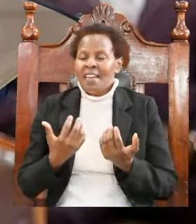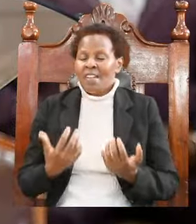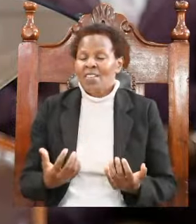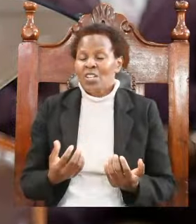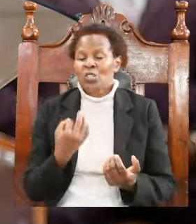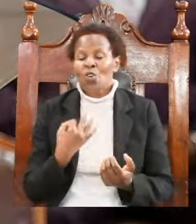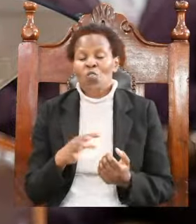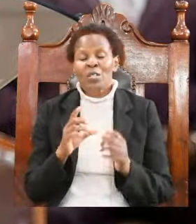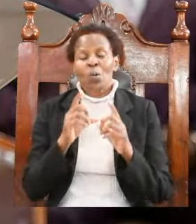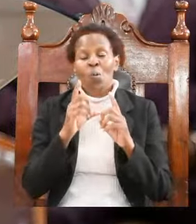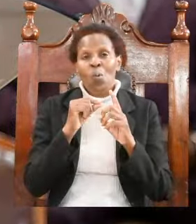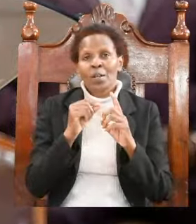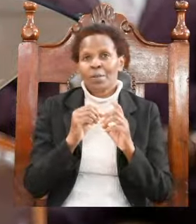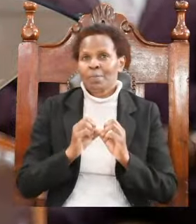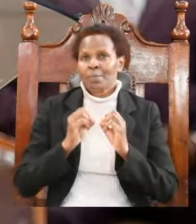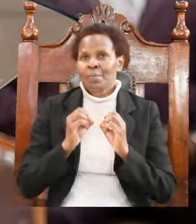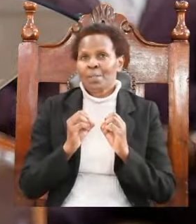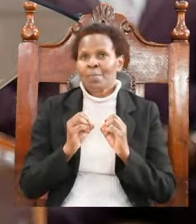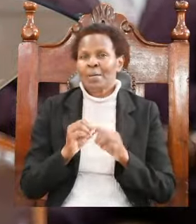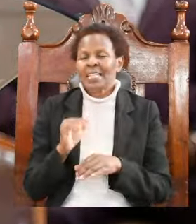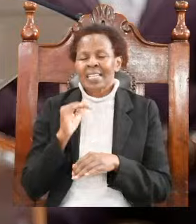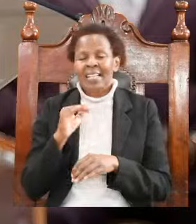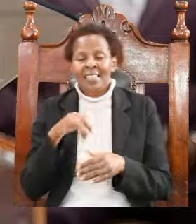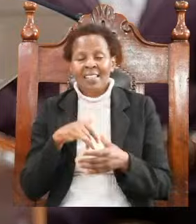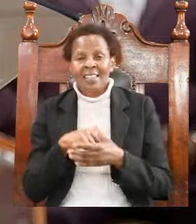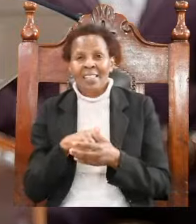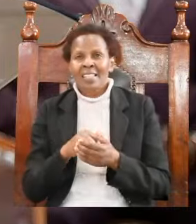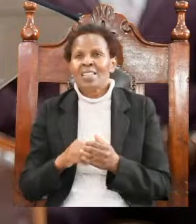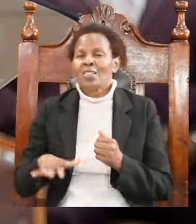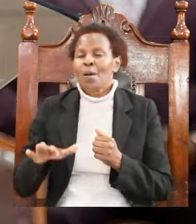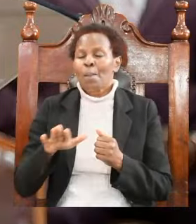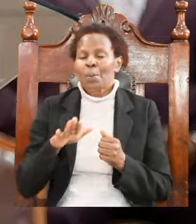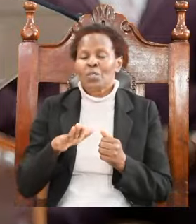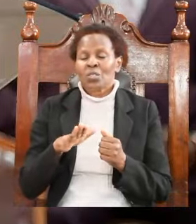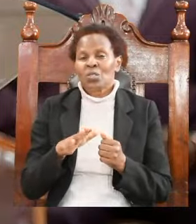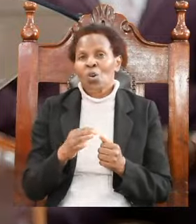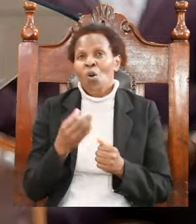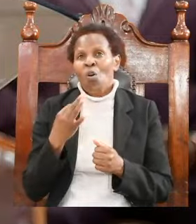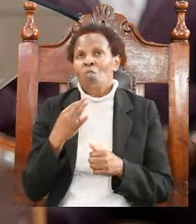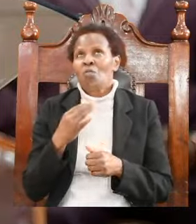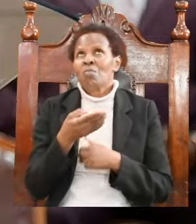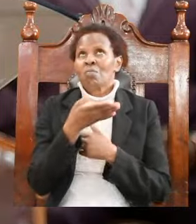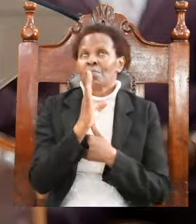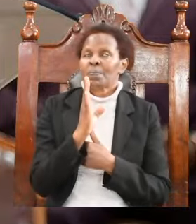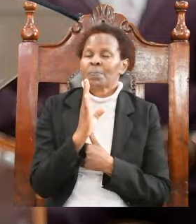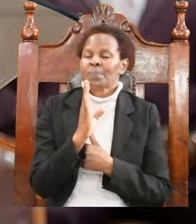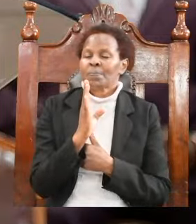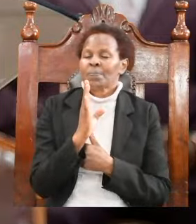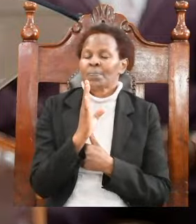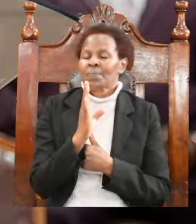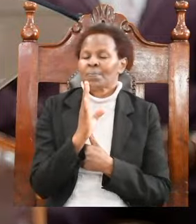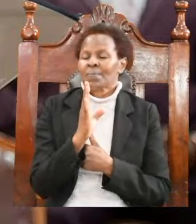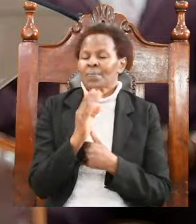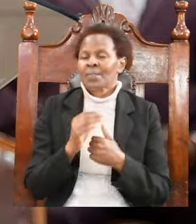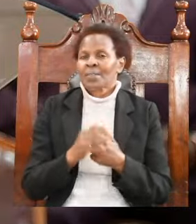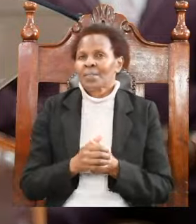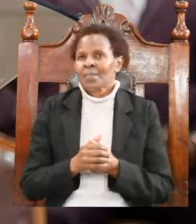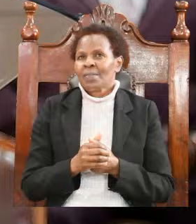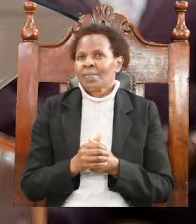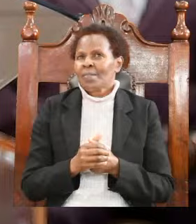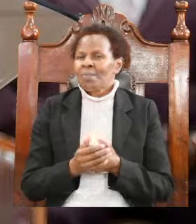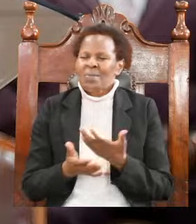And therefore he tells him, I charge you in the presence of God. I bet that would have been